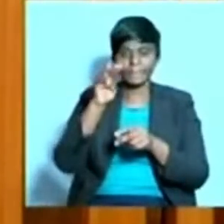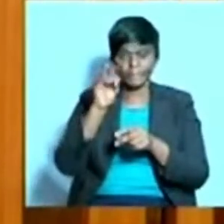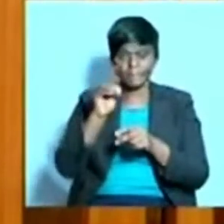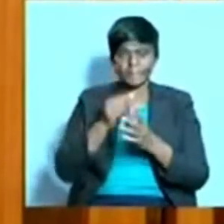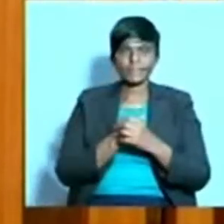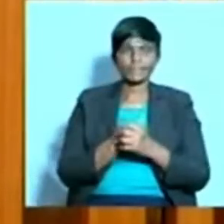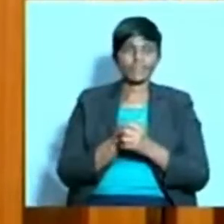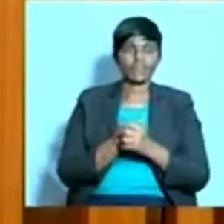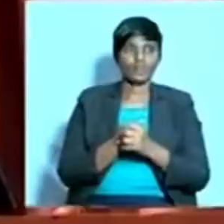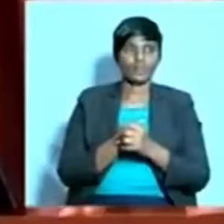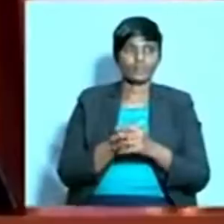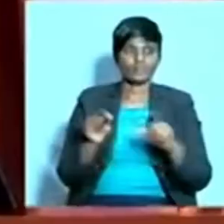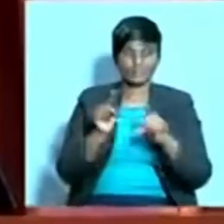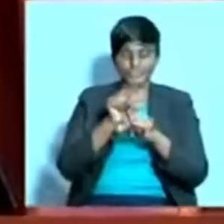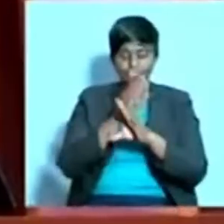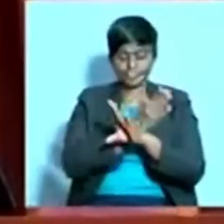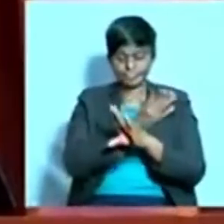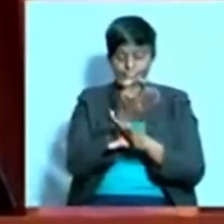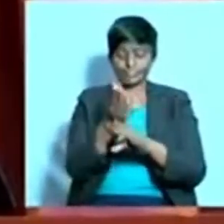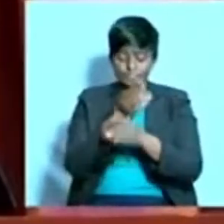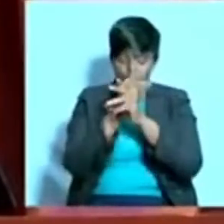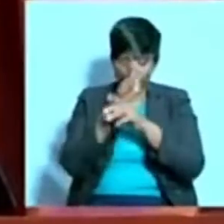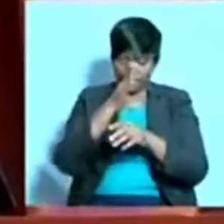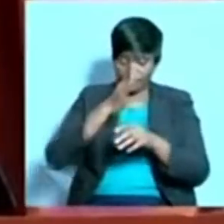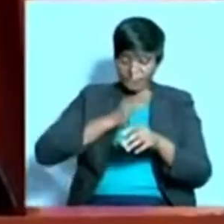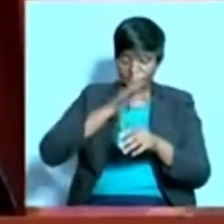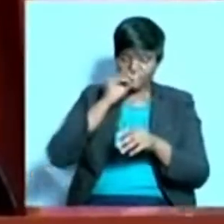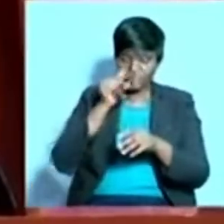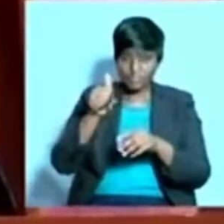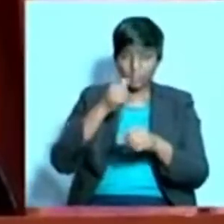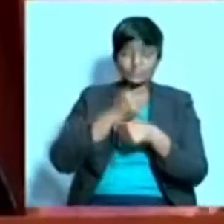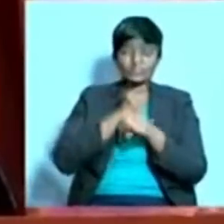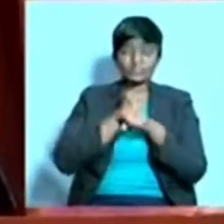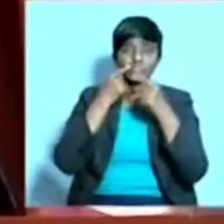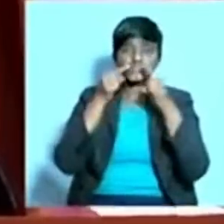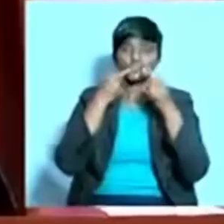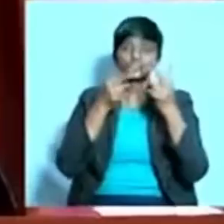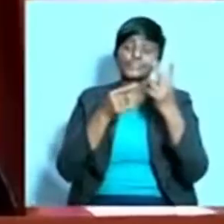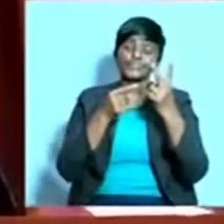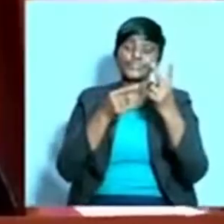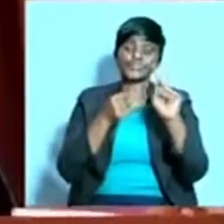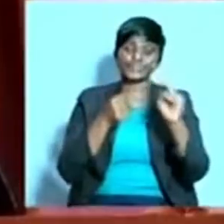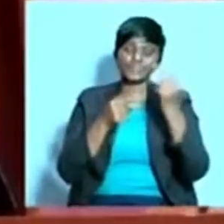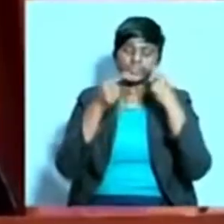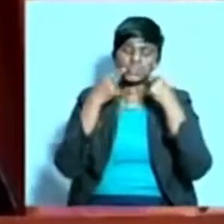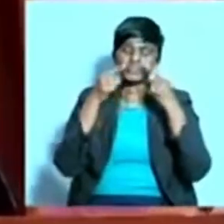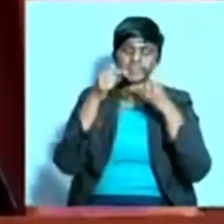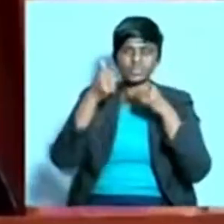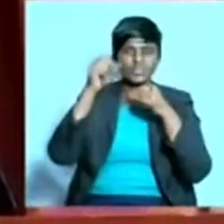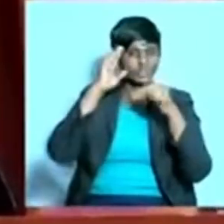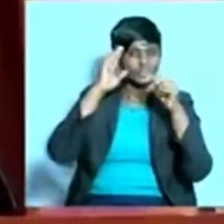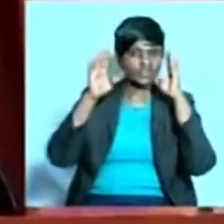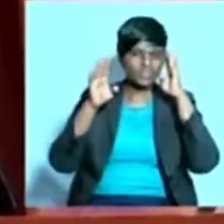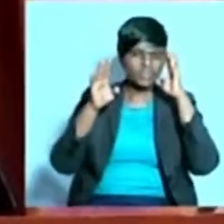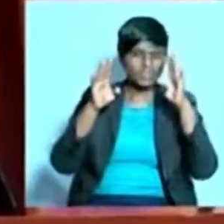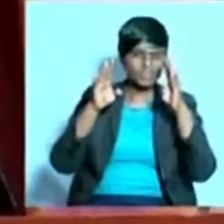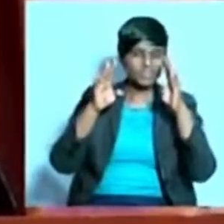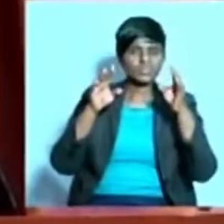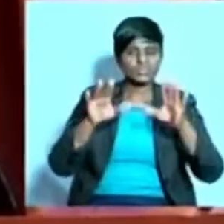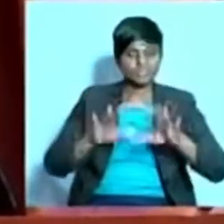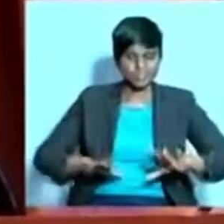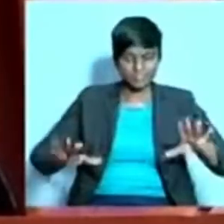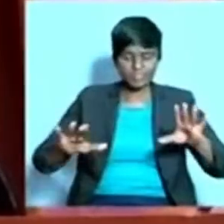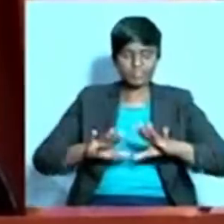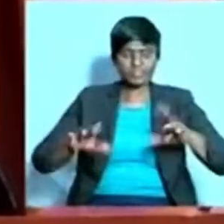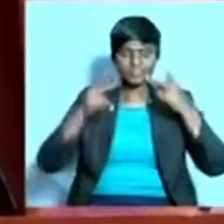few. And before that, Madam Speaker did make two announcements, and the first announcement, she did recognize the presence in